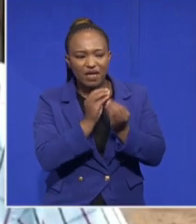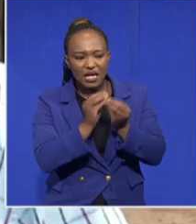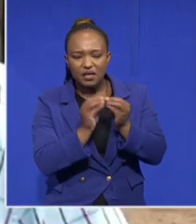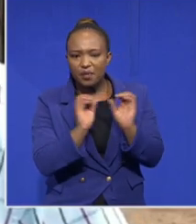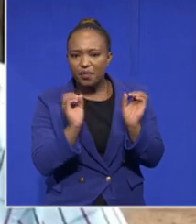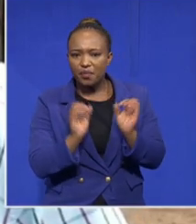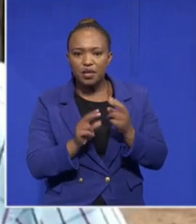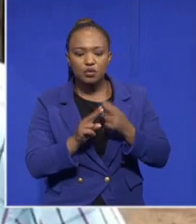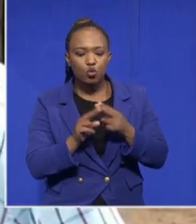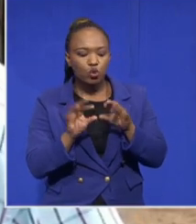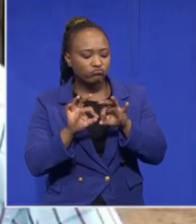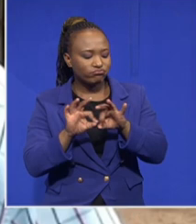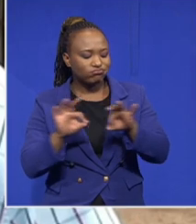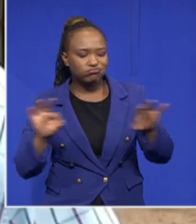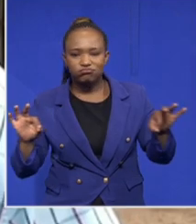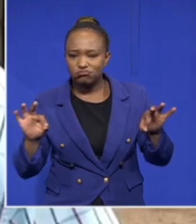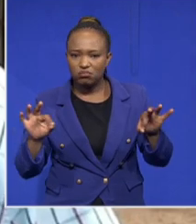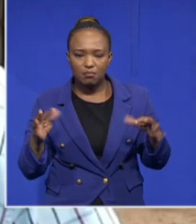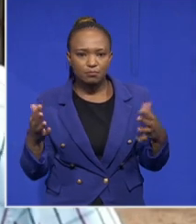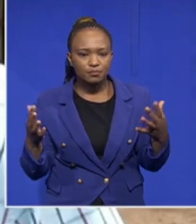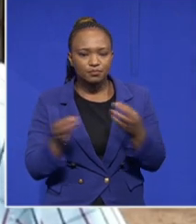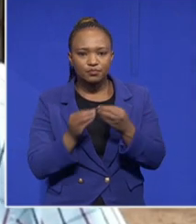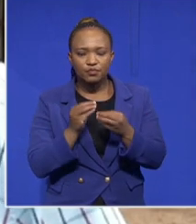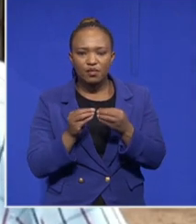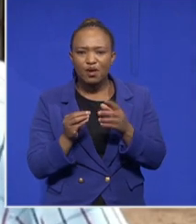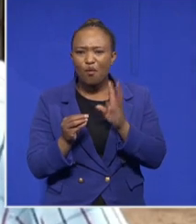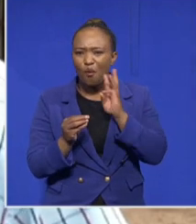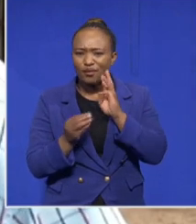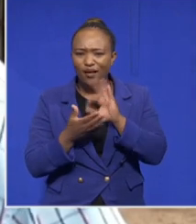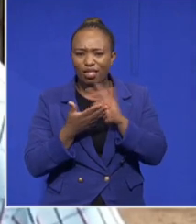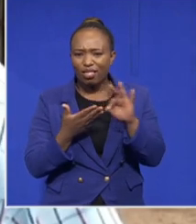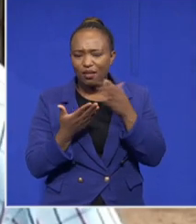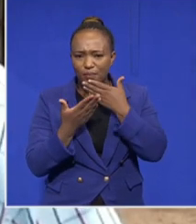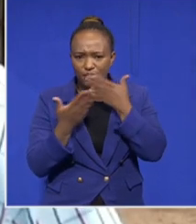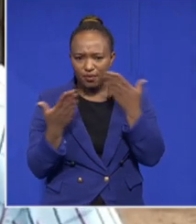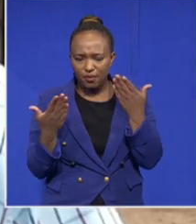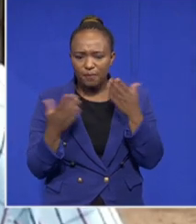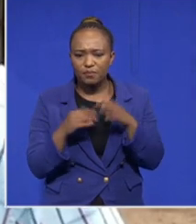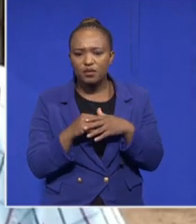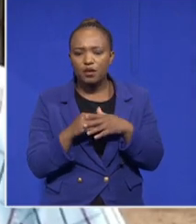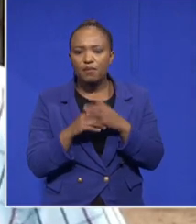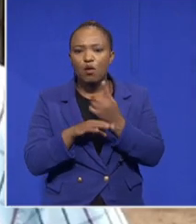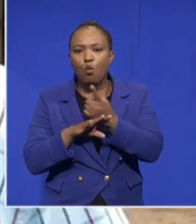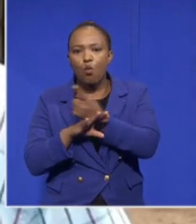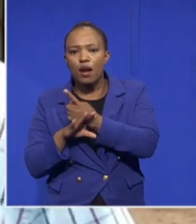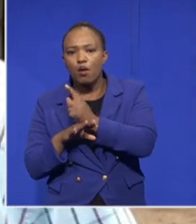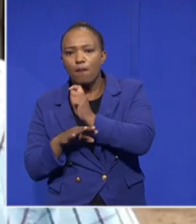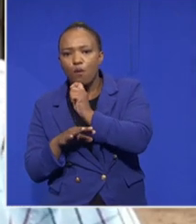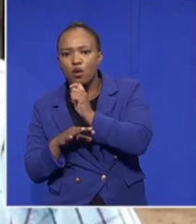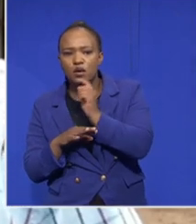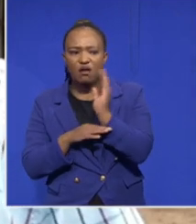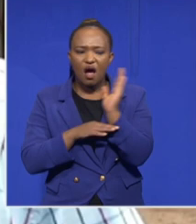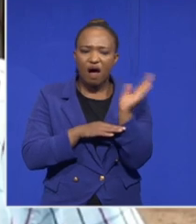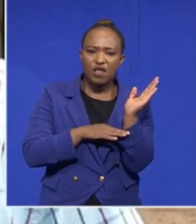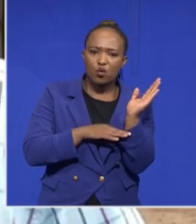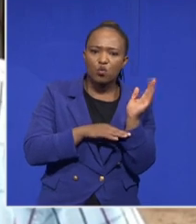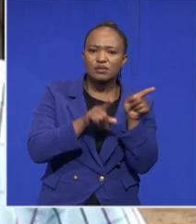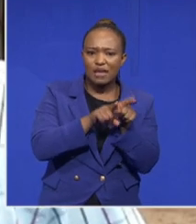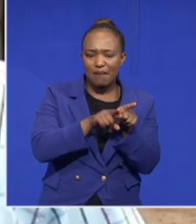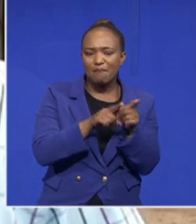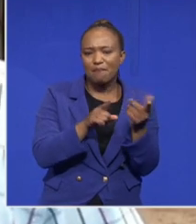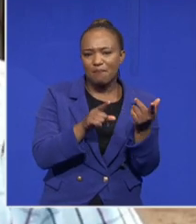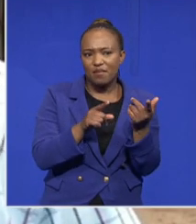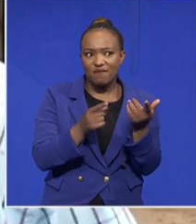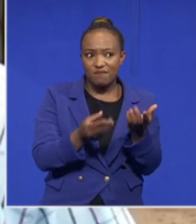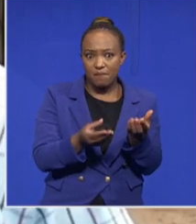place, and the water is sporadical. It's maybe an hour in the morning and an hour in the afternoon. And if we do get